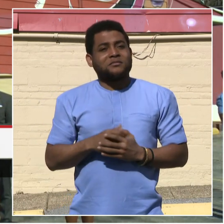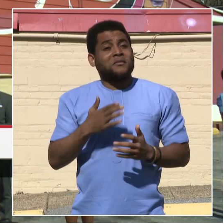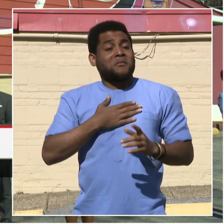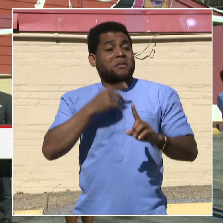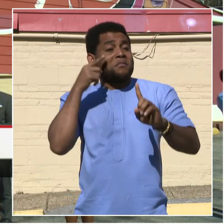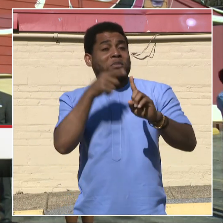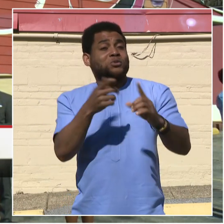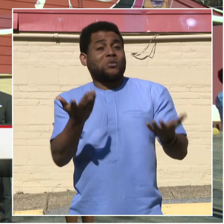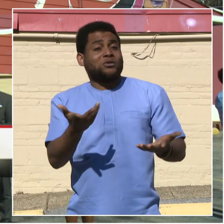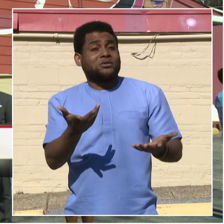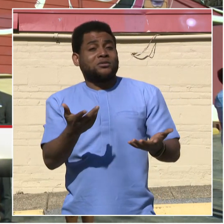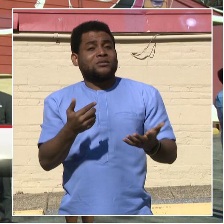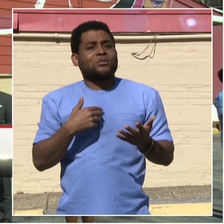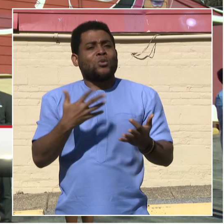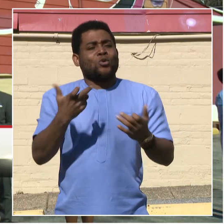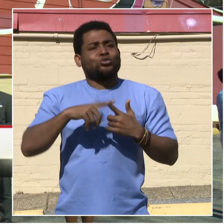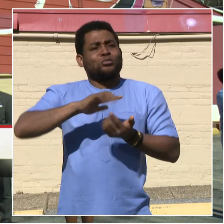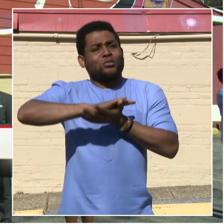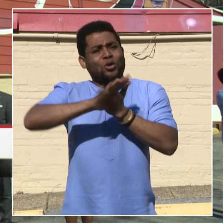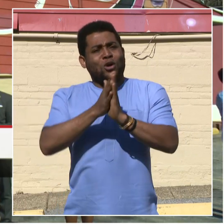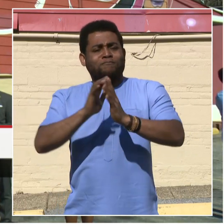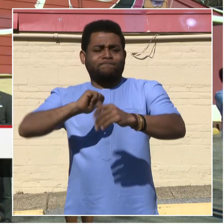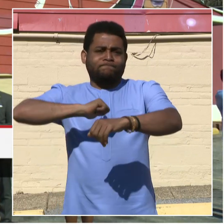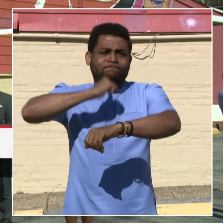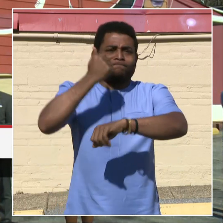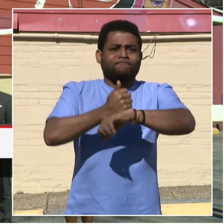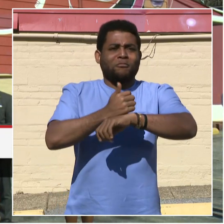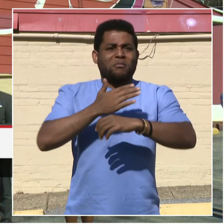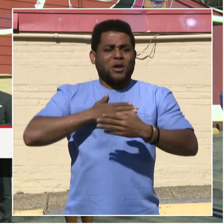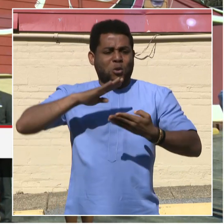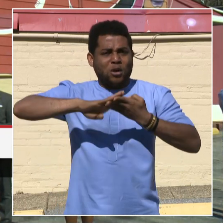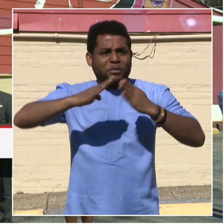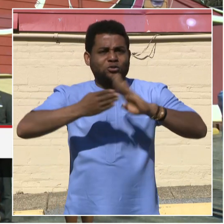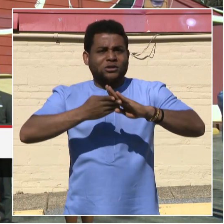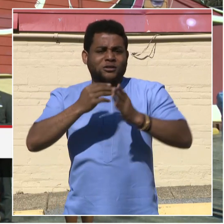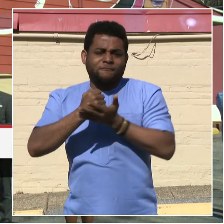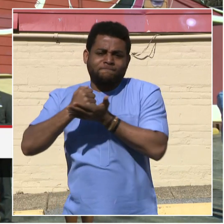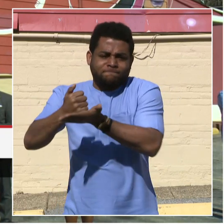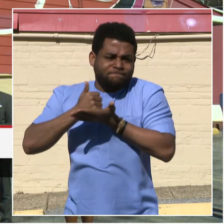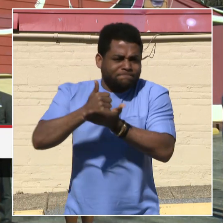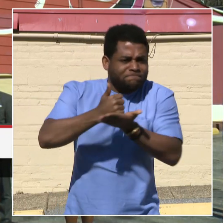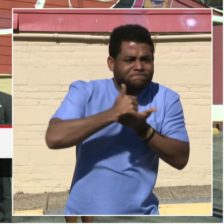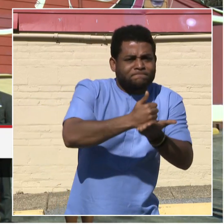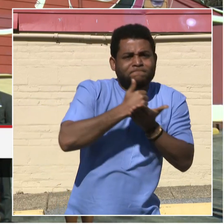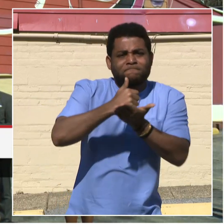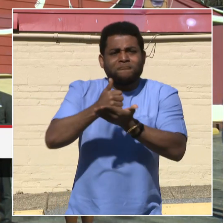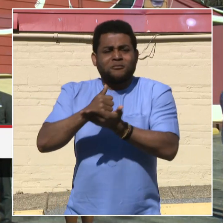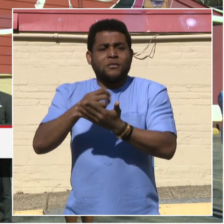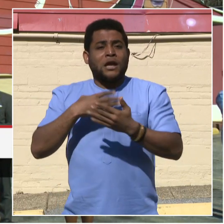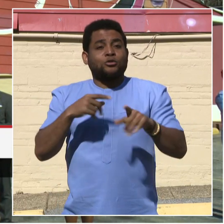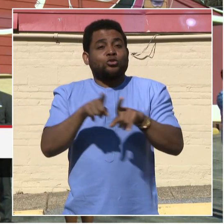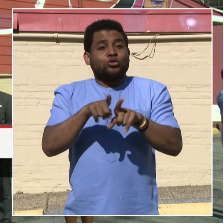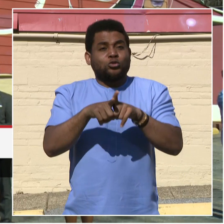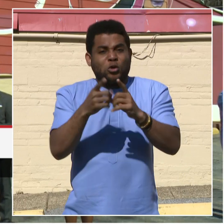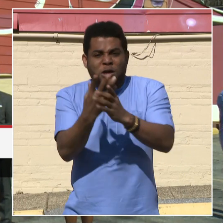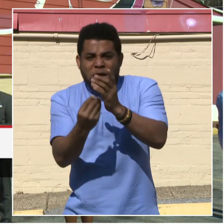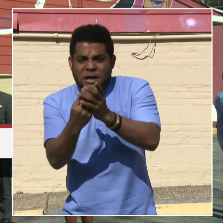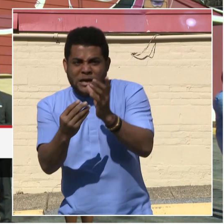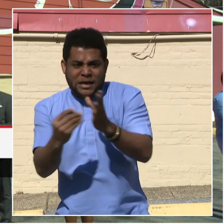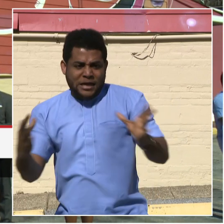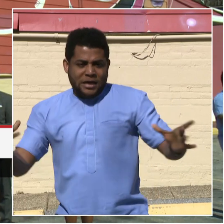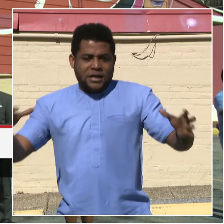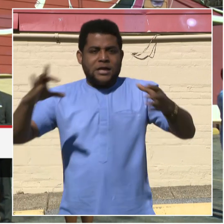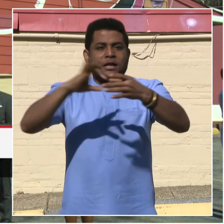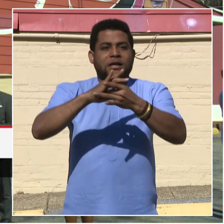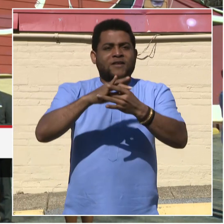staple within my community. I will continue bridging the gap of business owners and community leaders for Ward